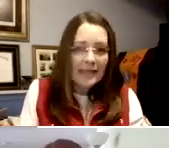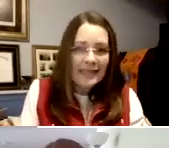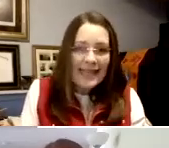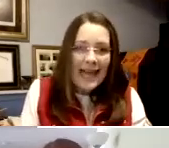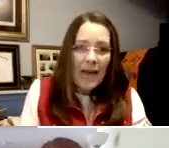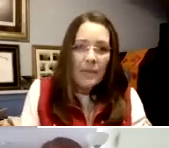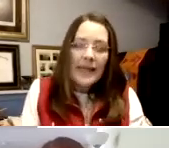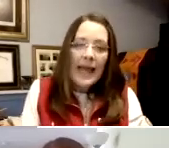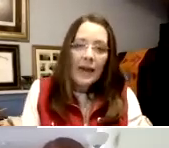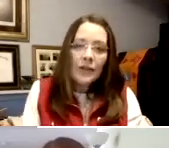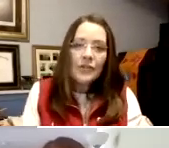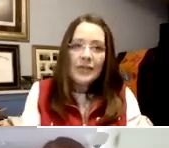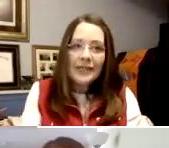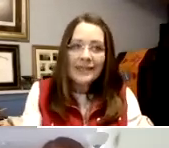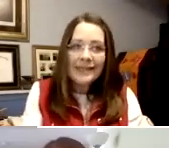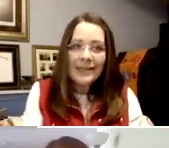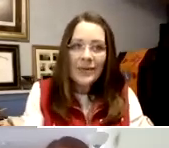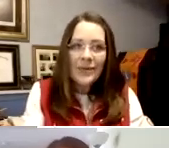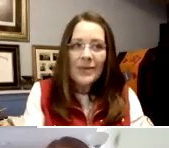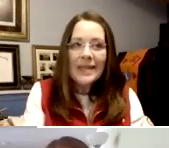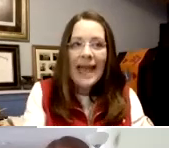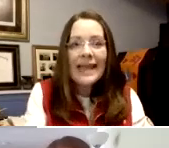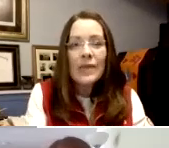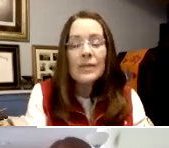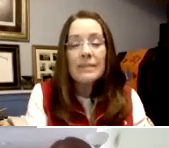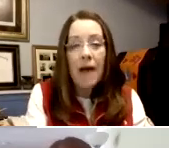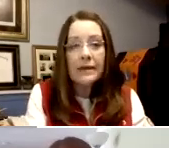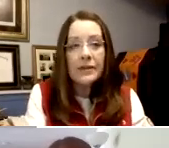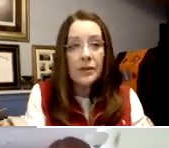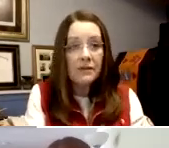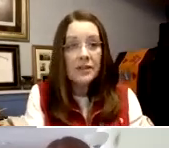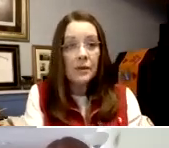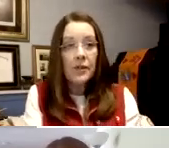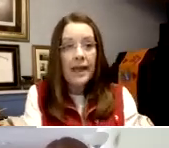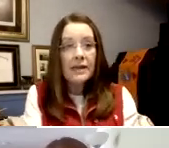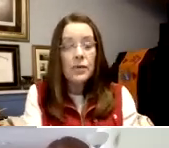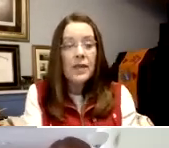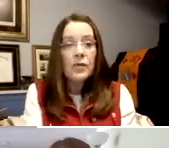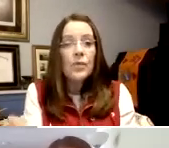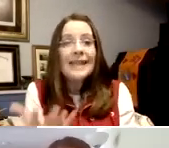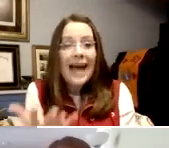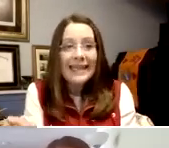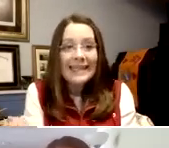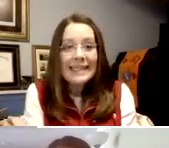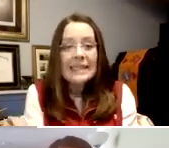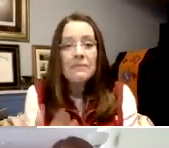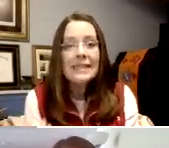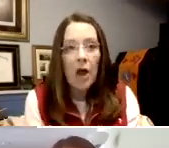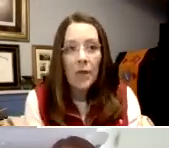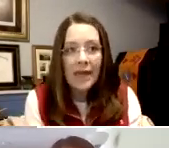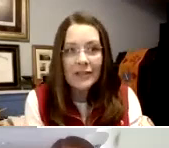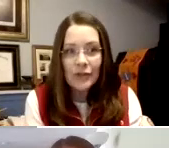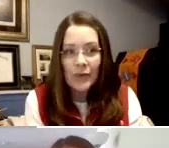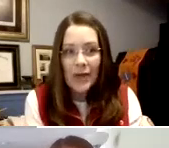threat. Can our students, can they respond to a visual threat? Do they realize that something is